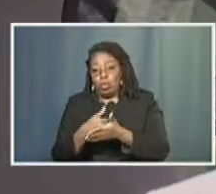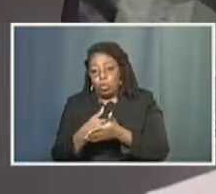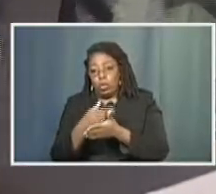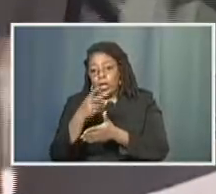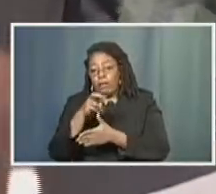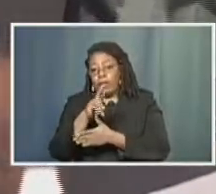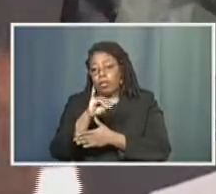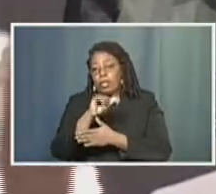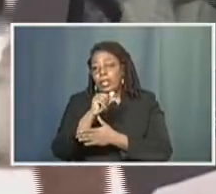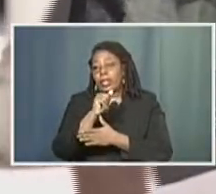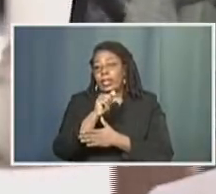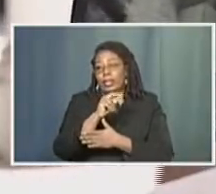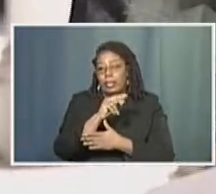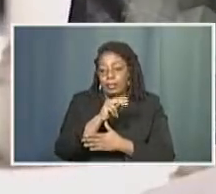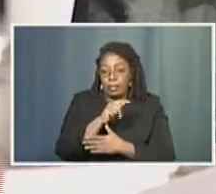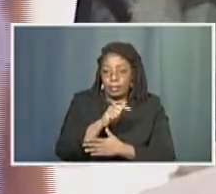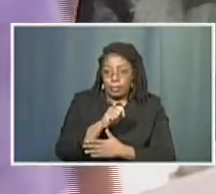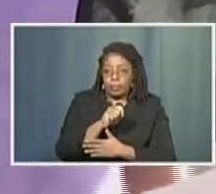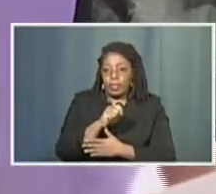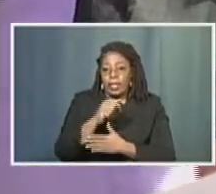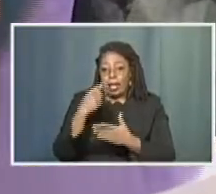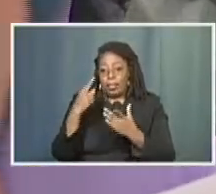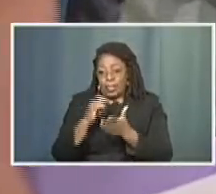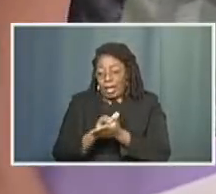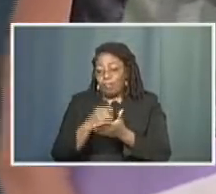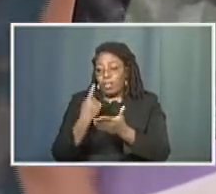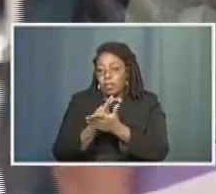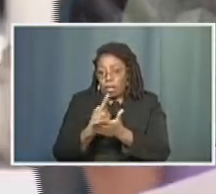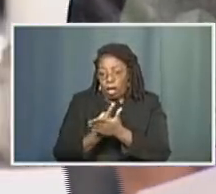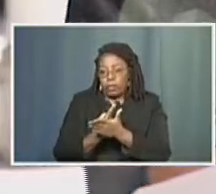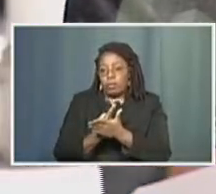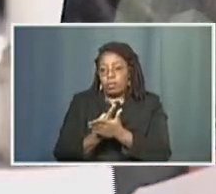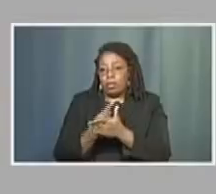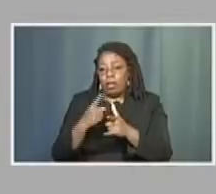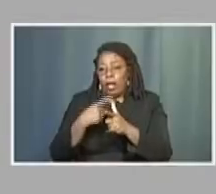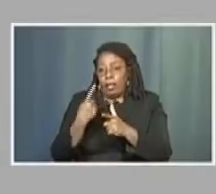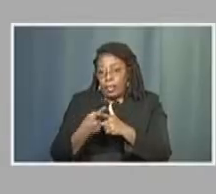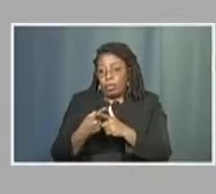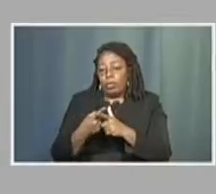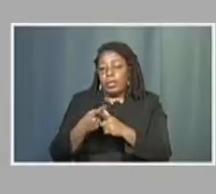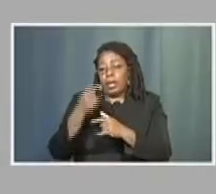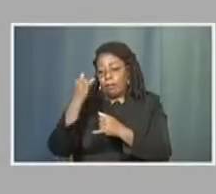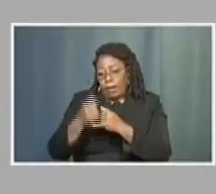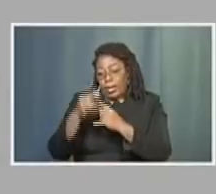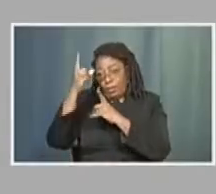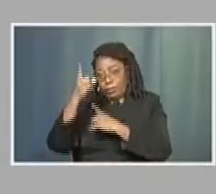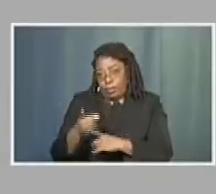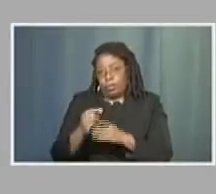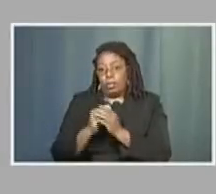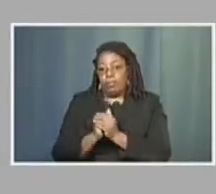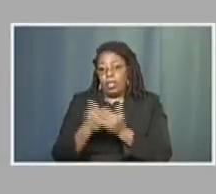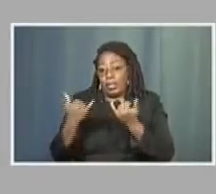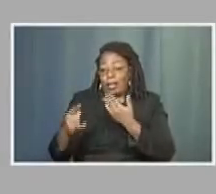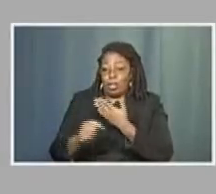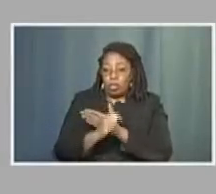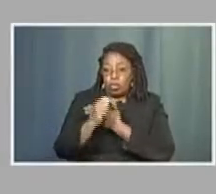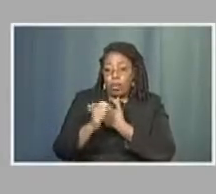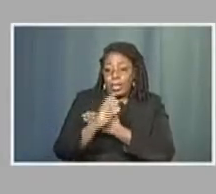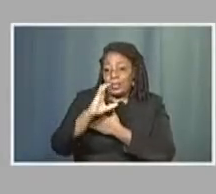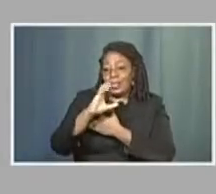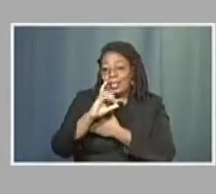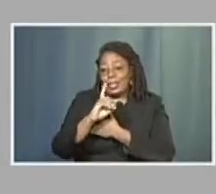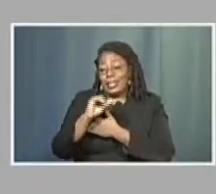that is being discussed, and within a few days, we will make a final decision. Due to the threat of the new variant, the CDC has upped